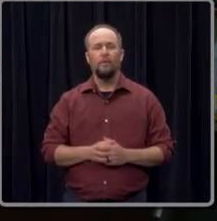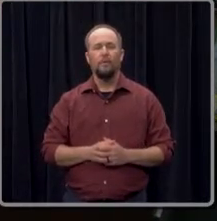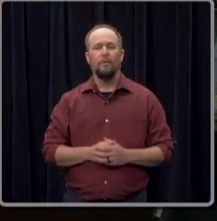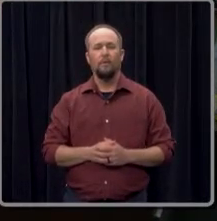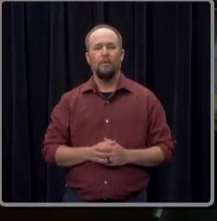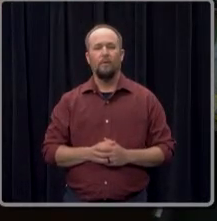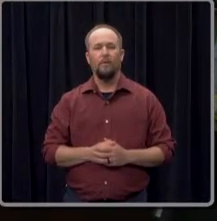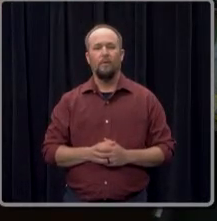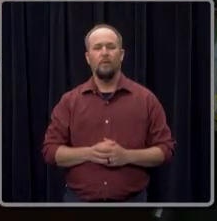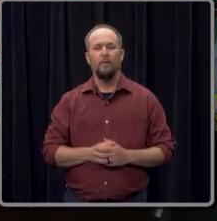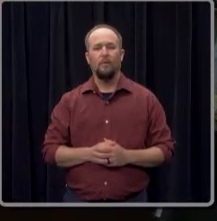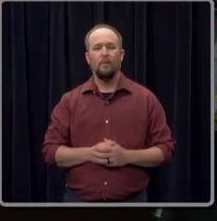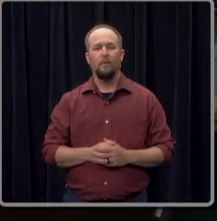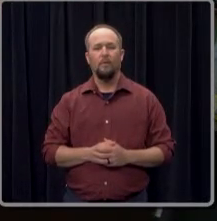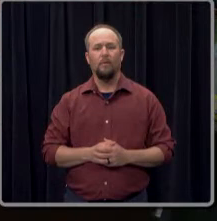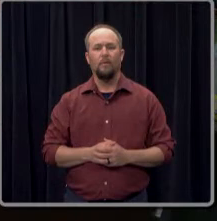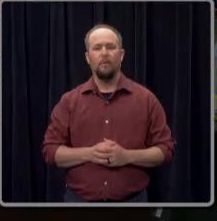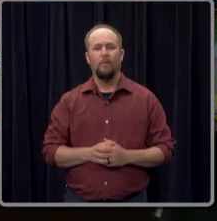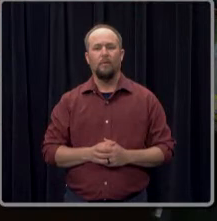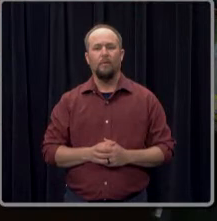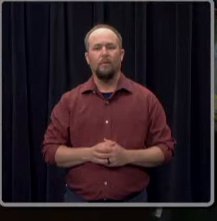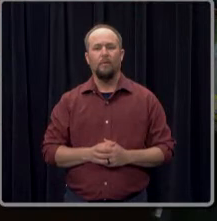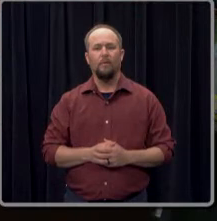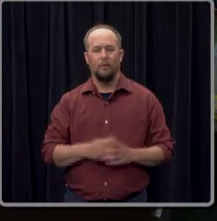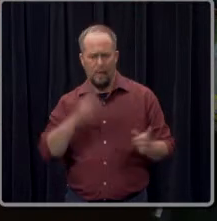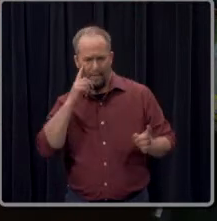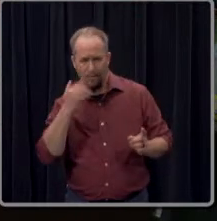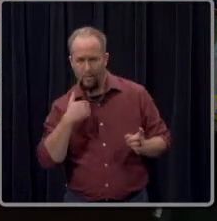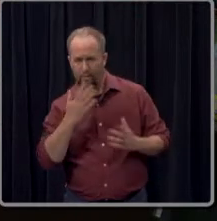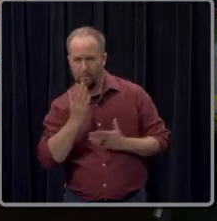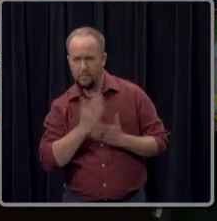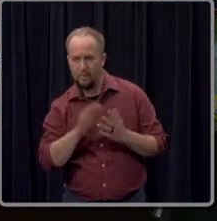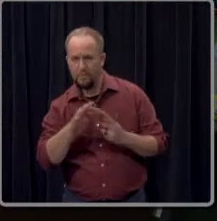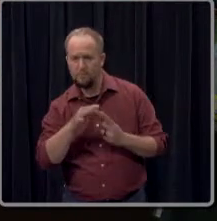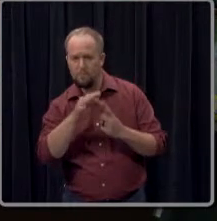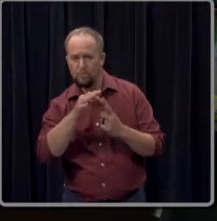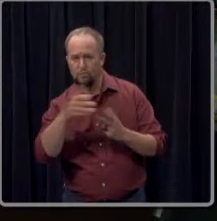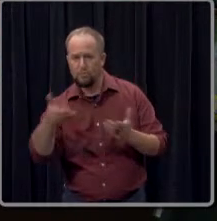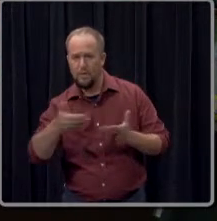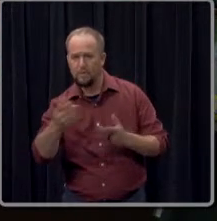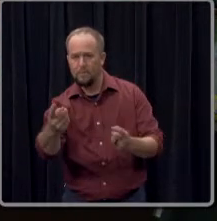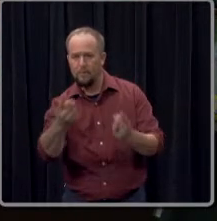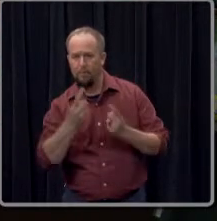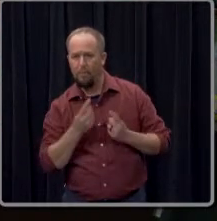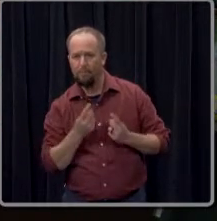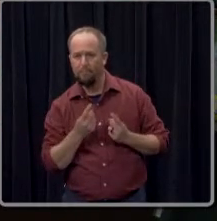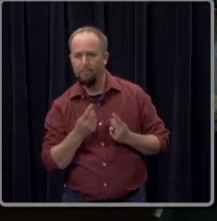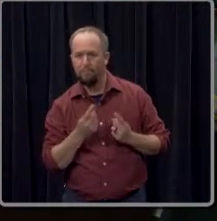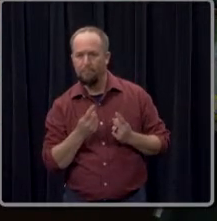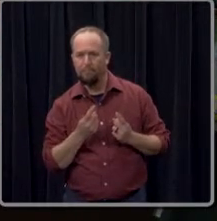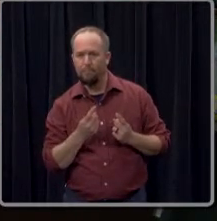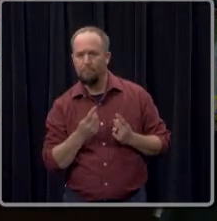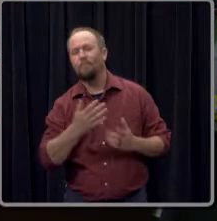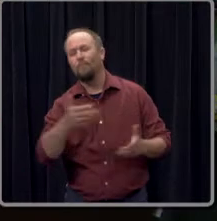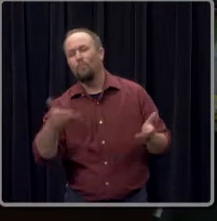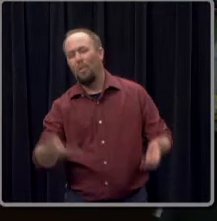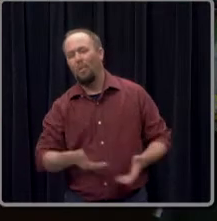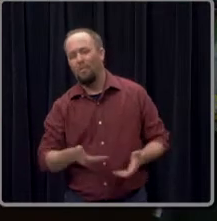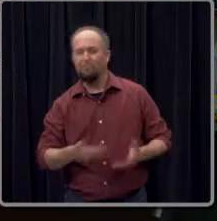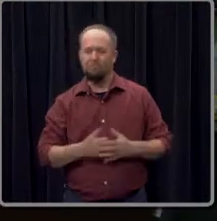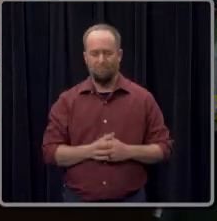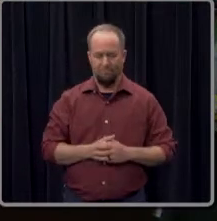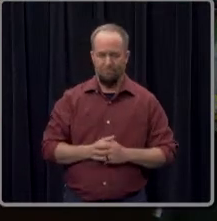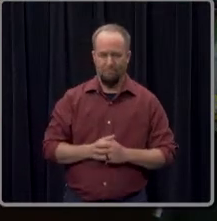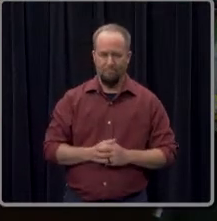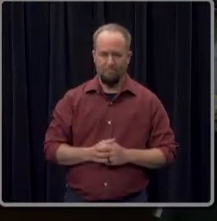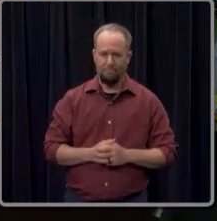have some pledge. Yeah. I think we have some special guests coming up to lead us. Welcome.